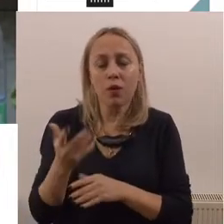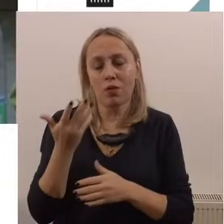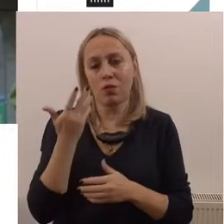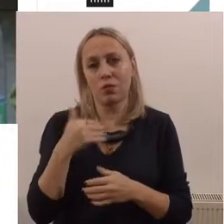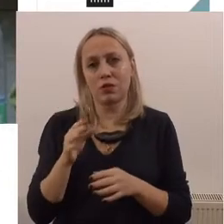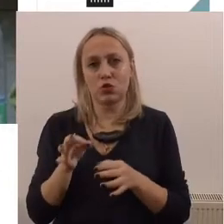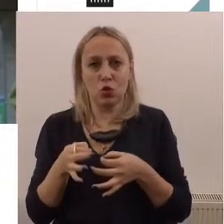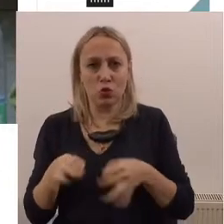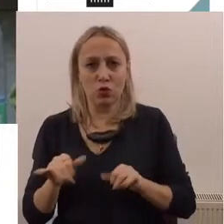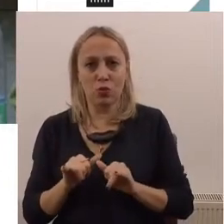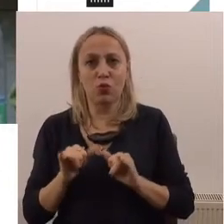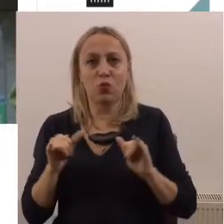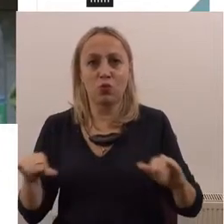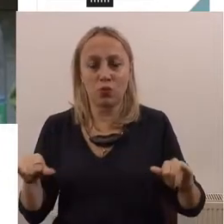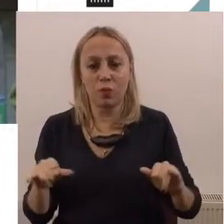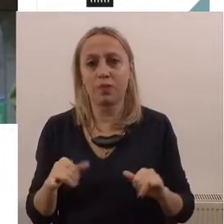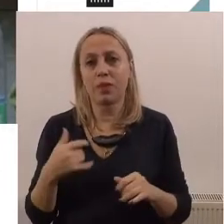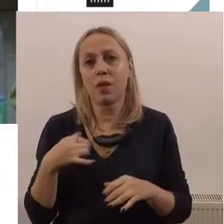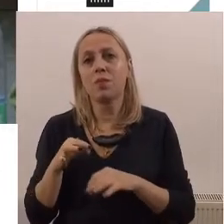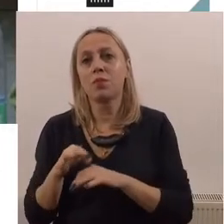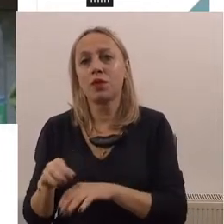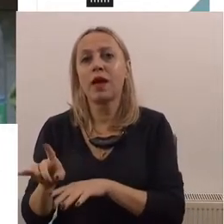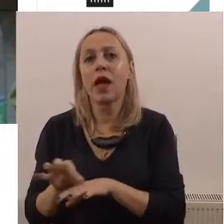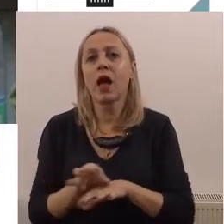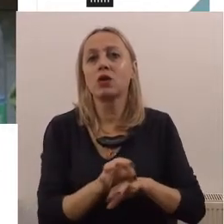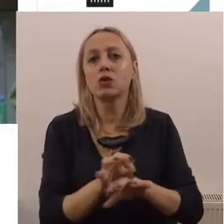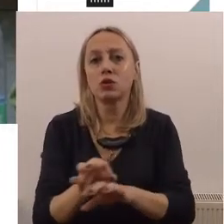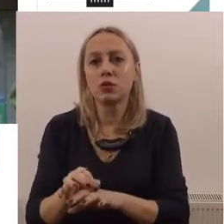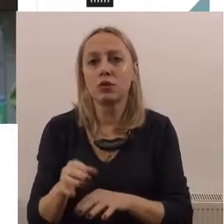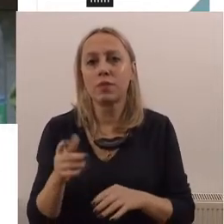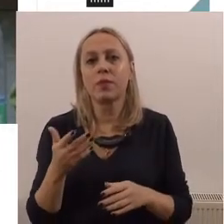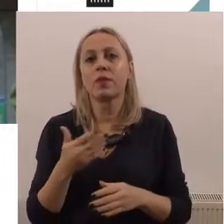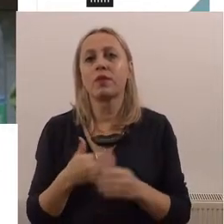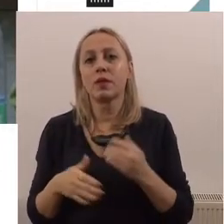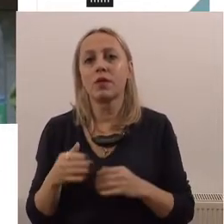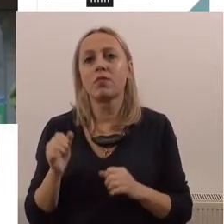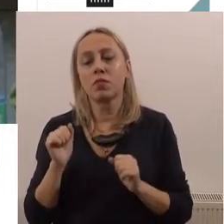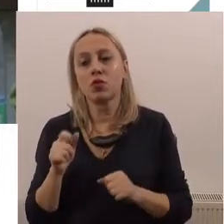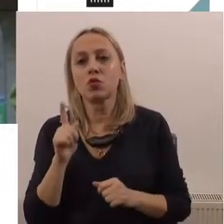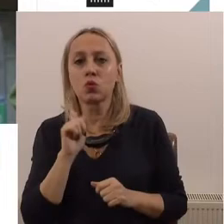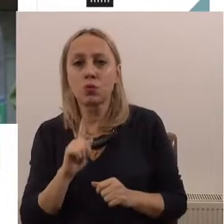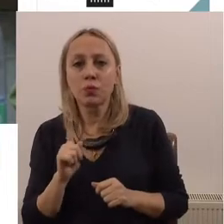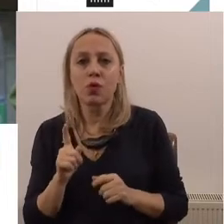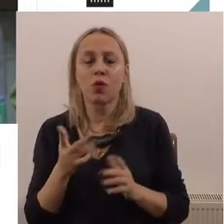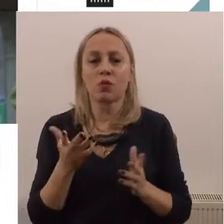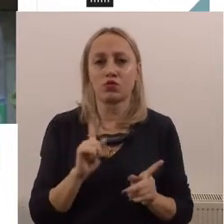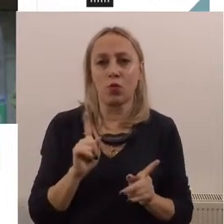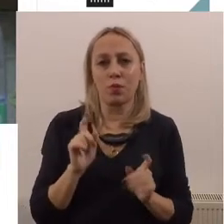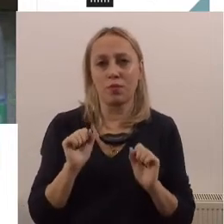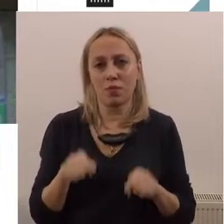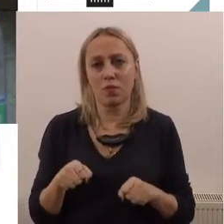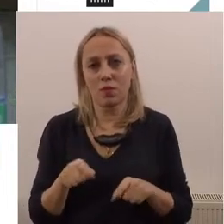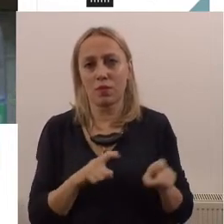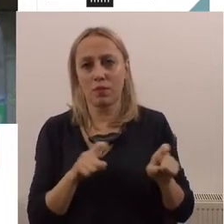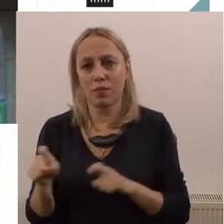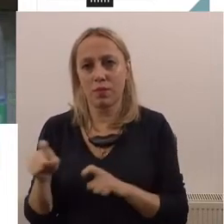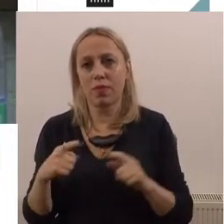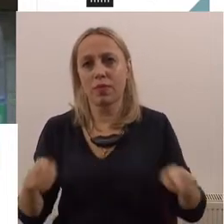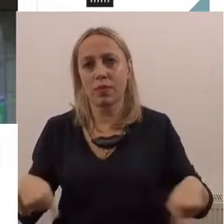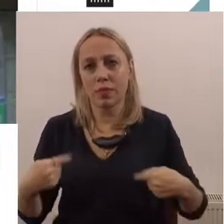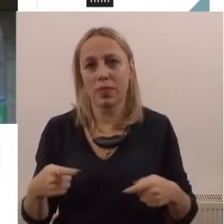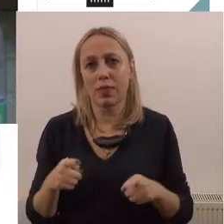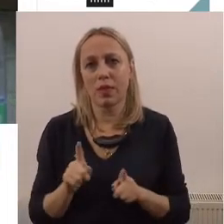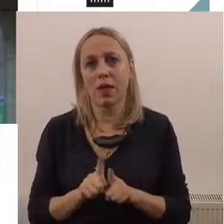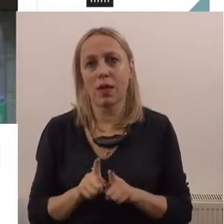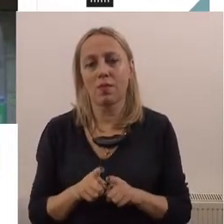those devices to somehow remove this lack of physical accessibility in Vixa.